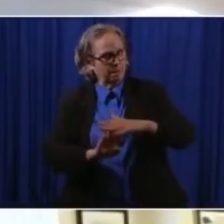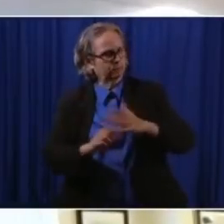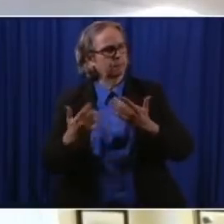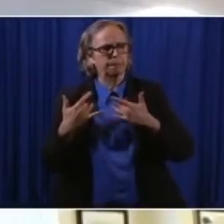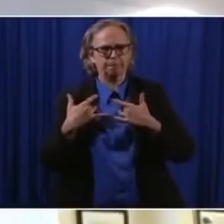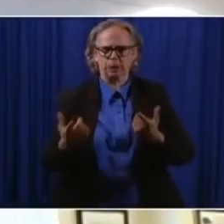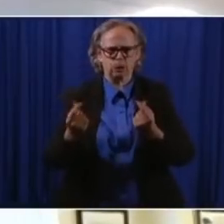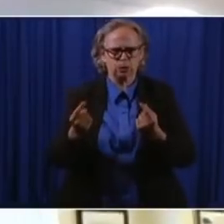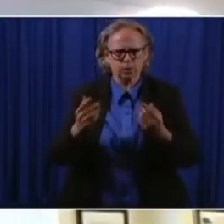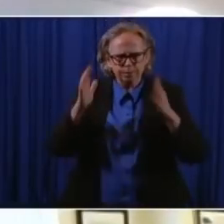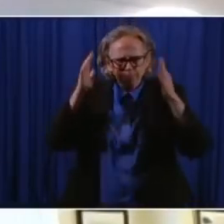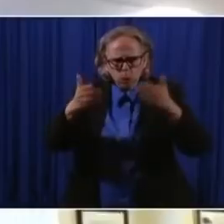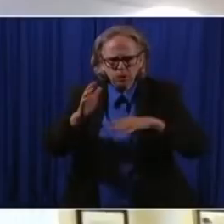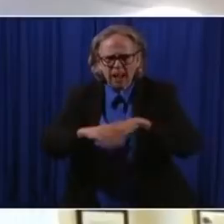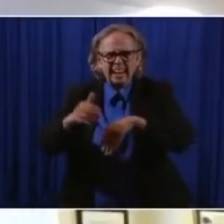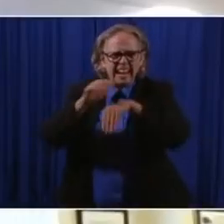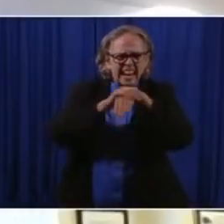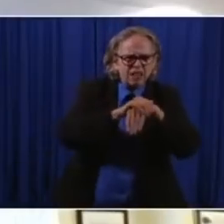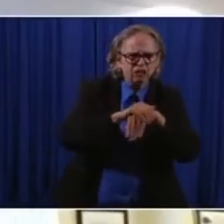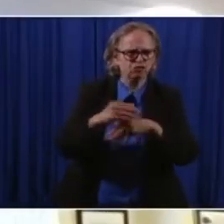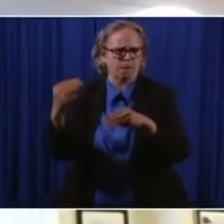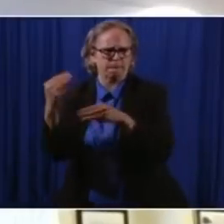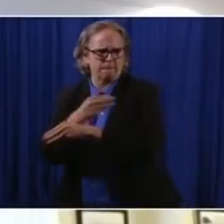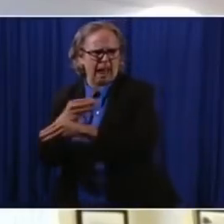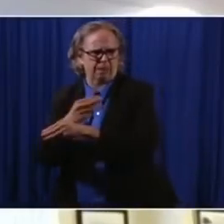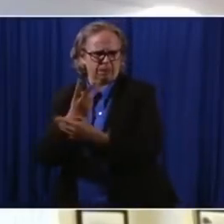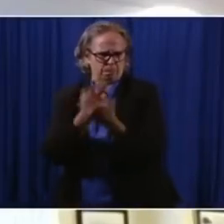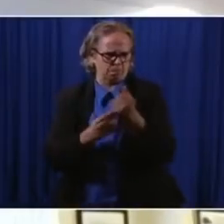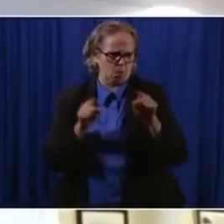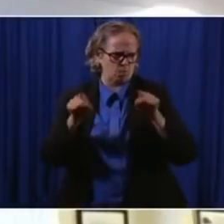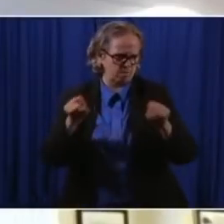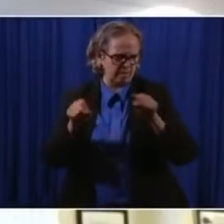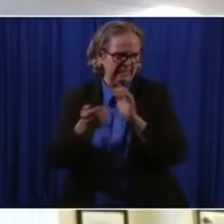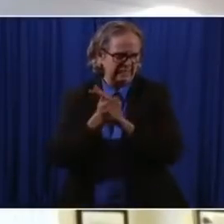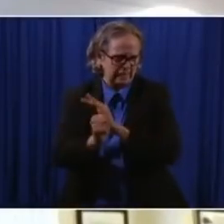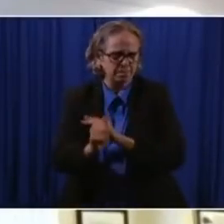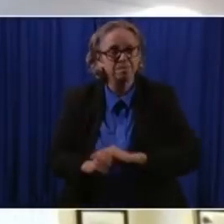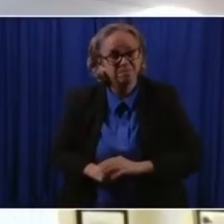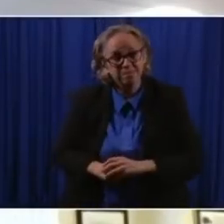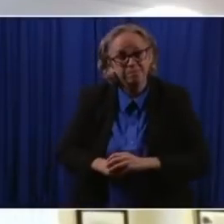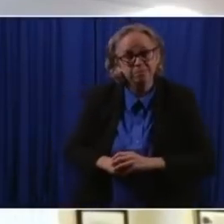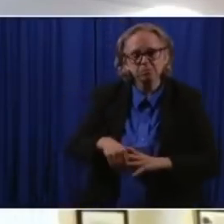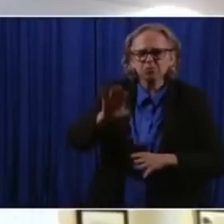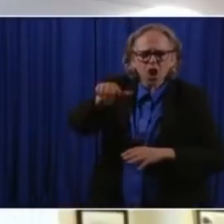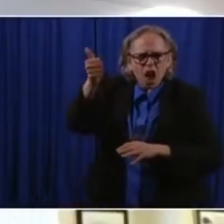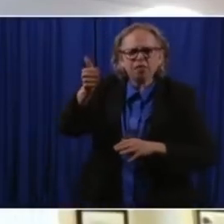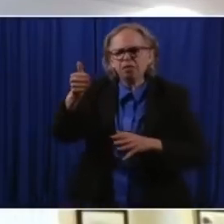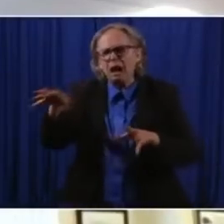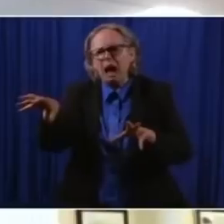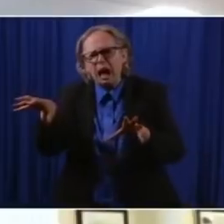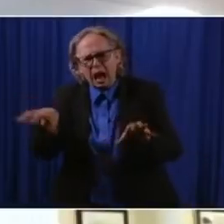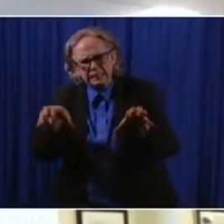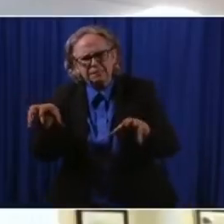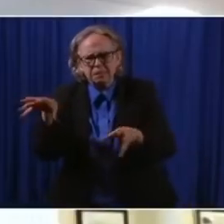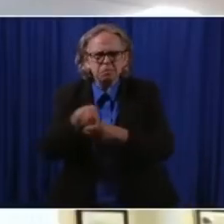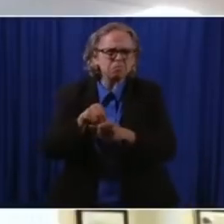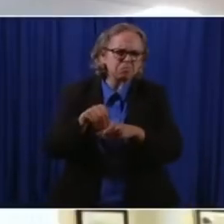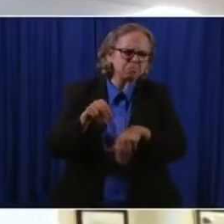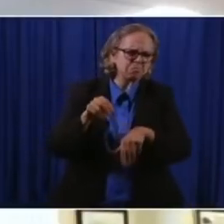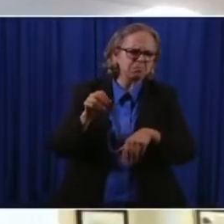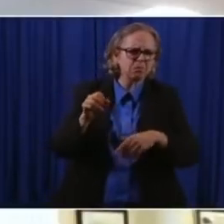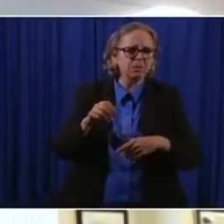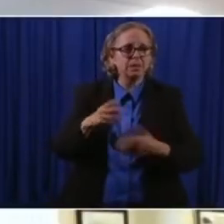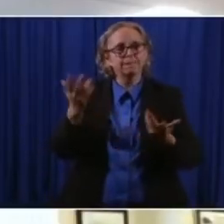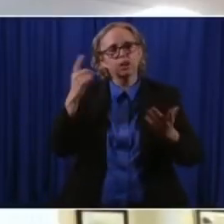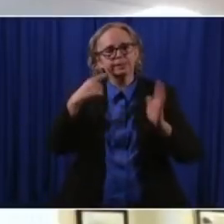on English and math instruction, and then we'll have some additional activities for them, including packets